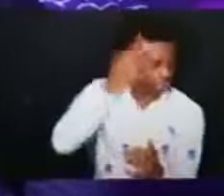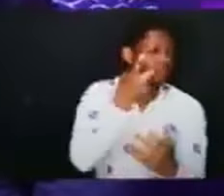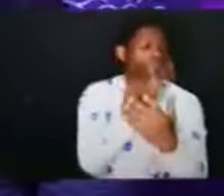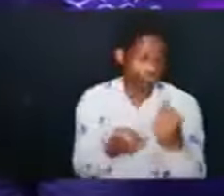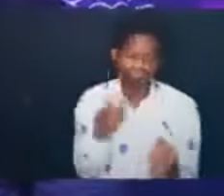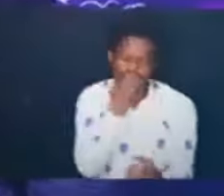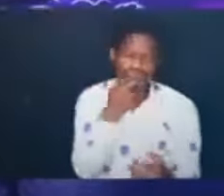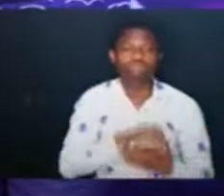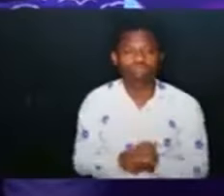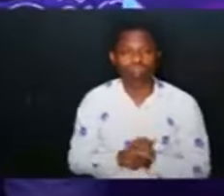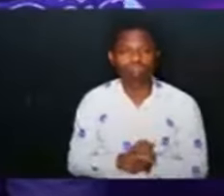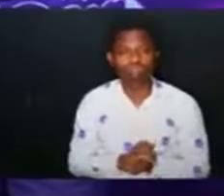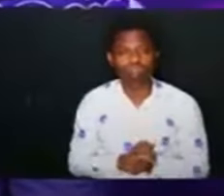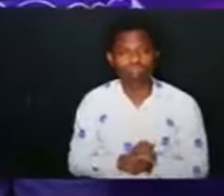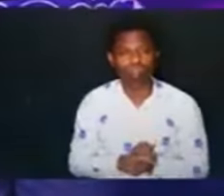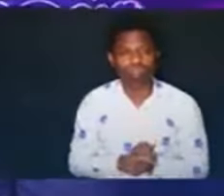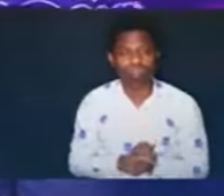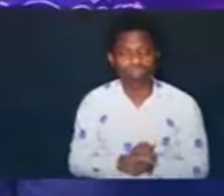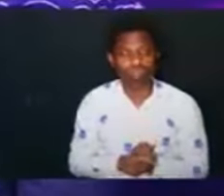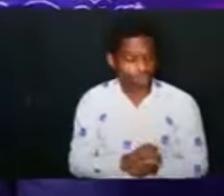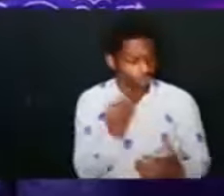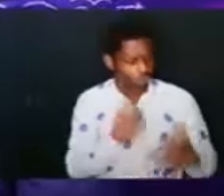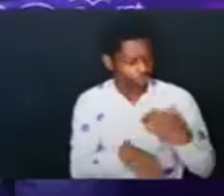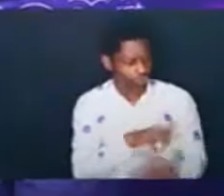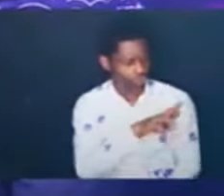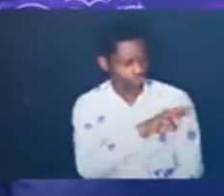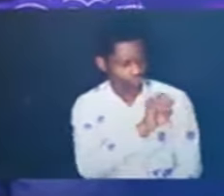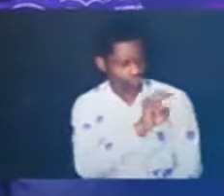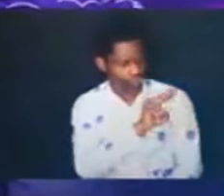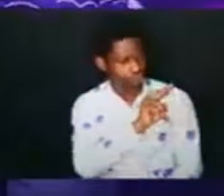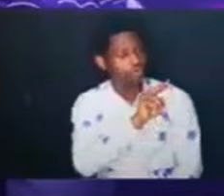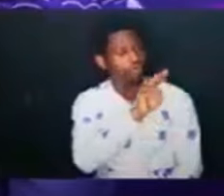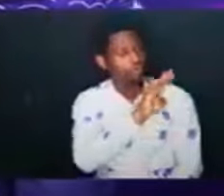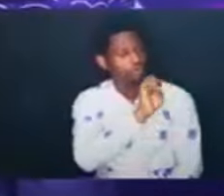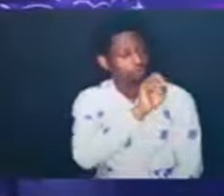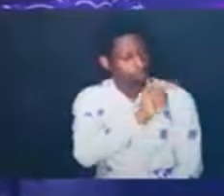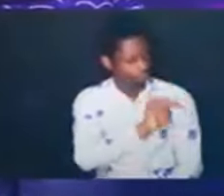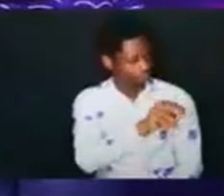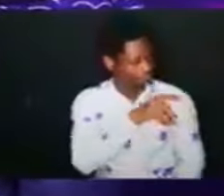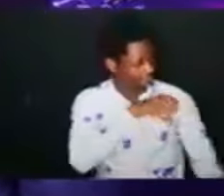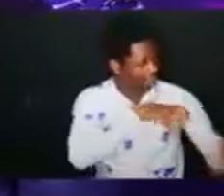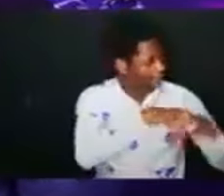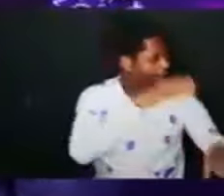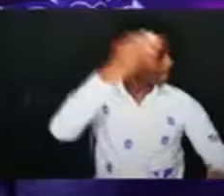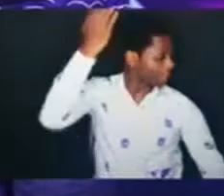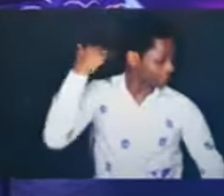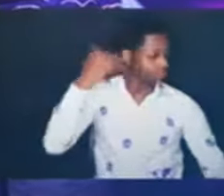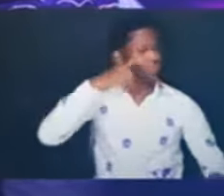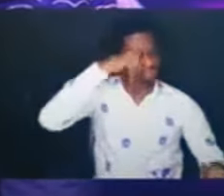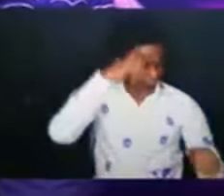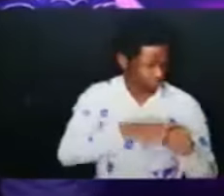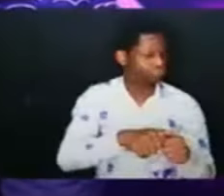What Reuben did, the man recapped it, brought it back, and then told him